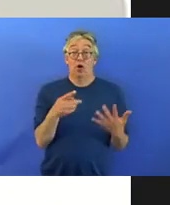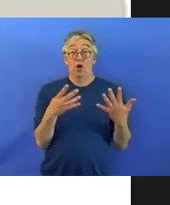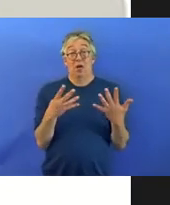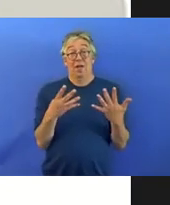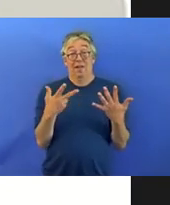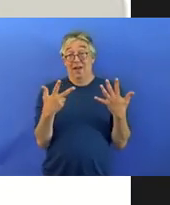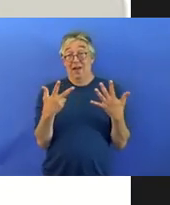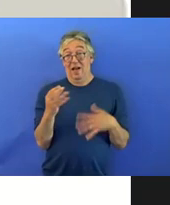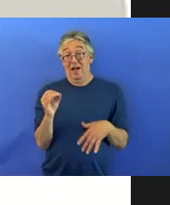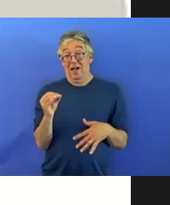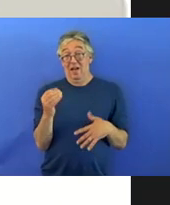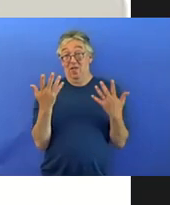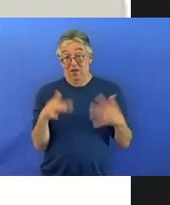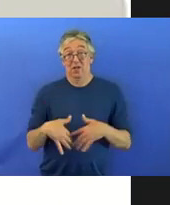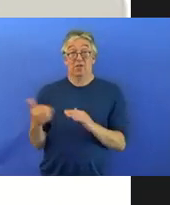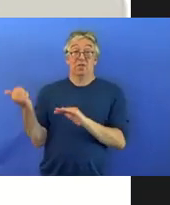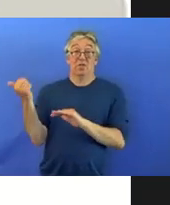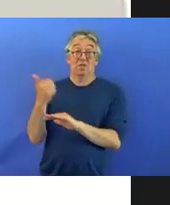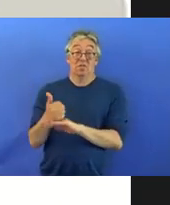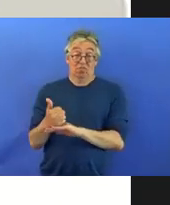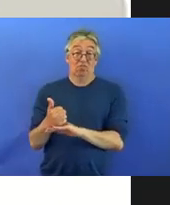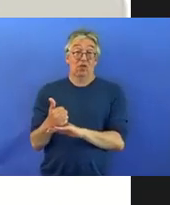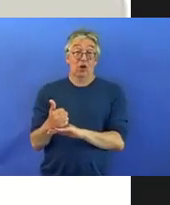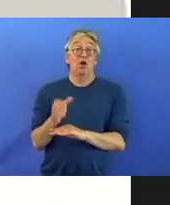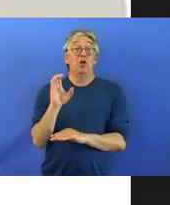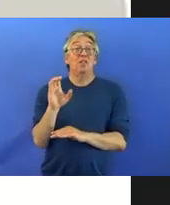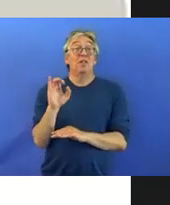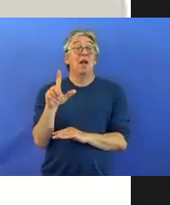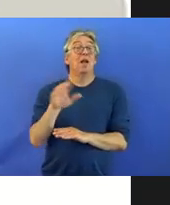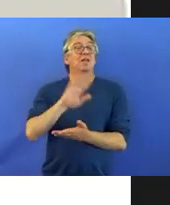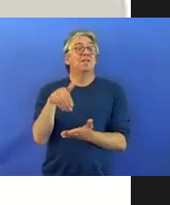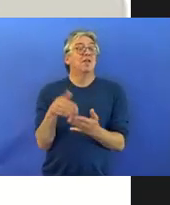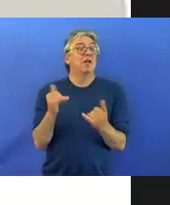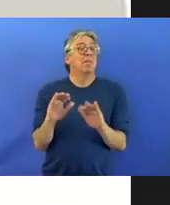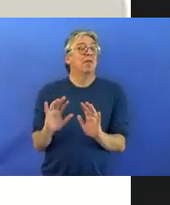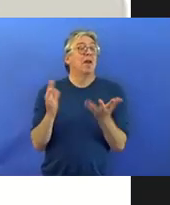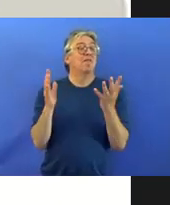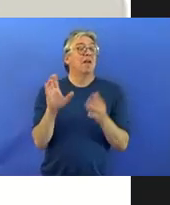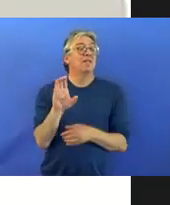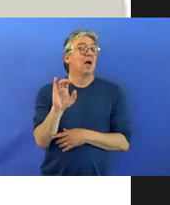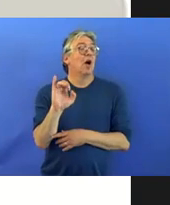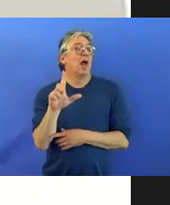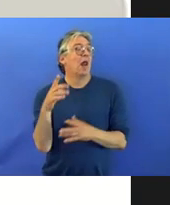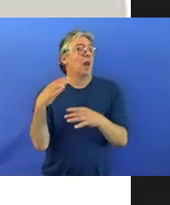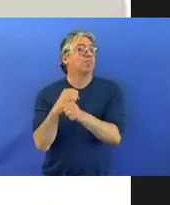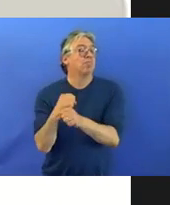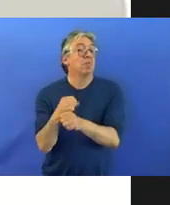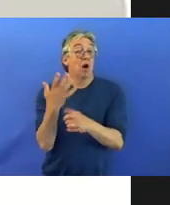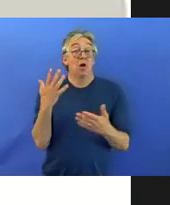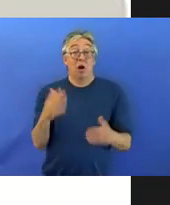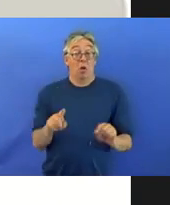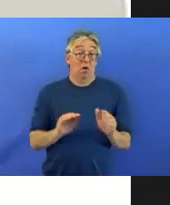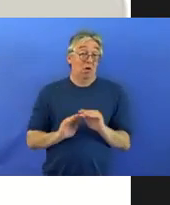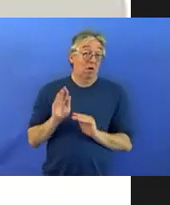are currently 120 CILs nationwide, where staff with disabilities passionately make